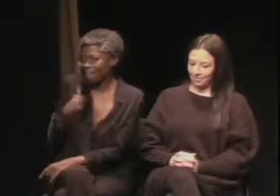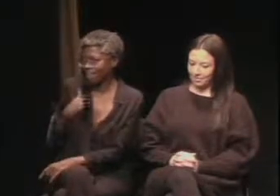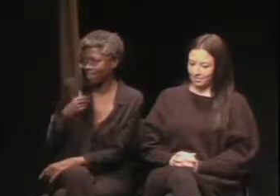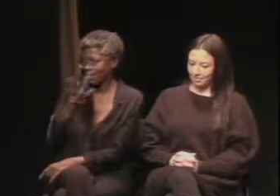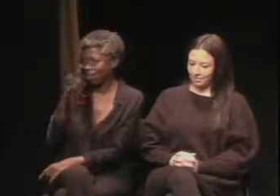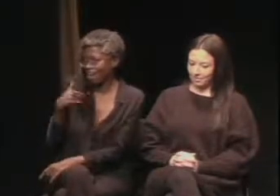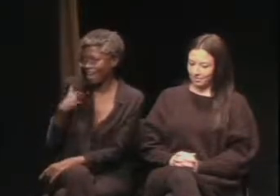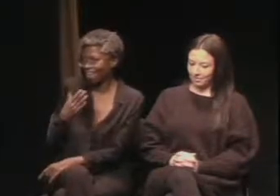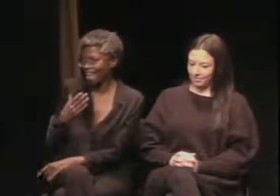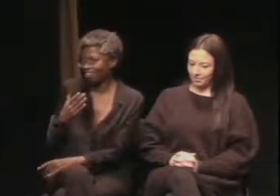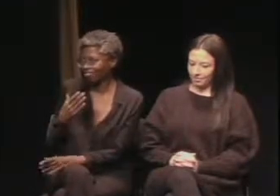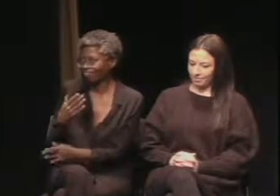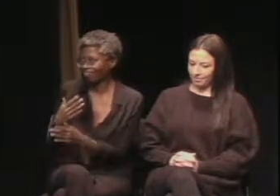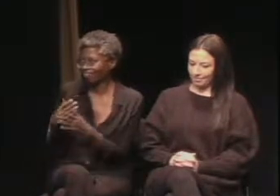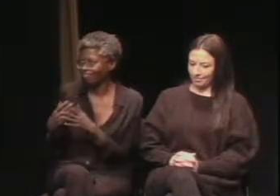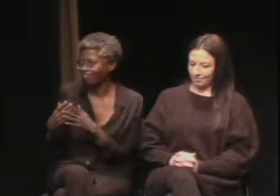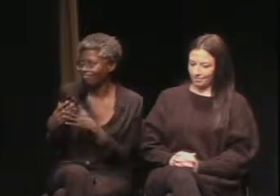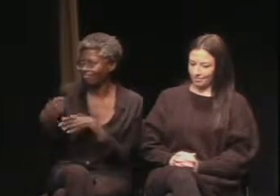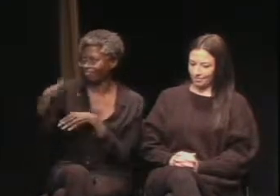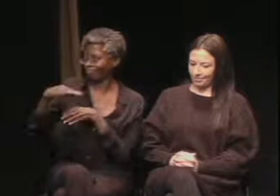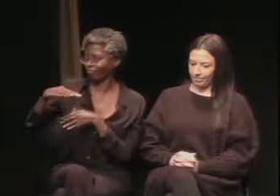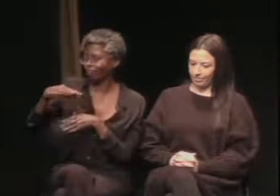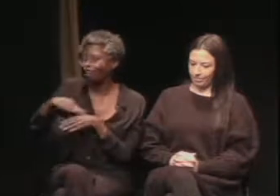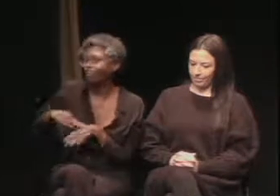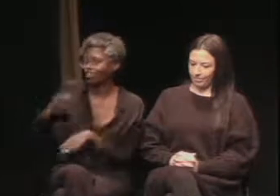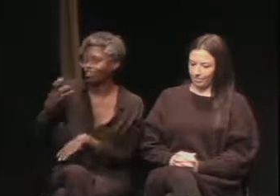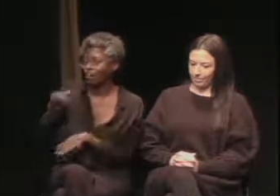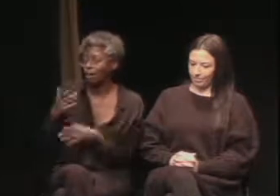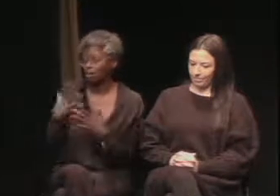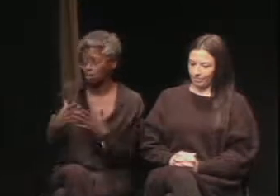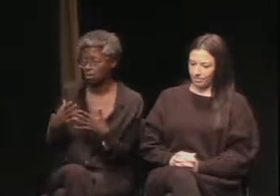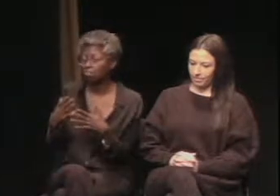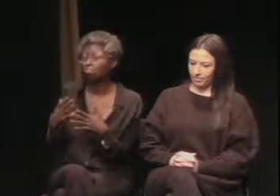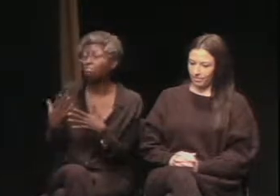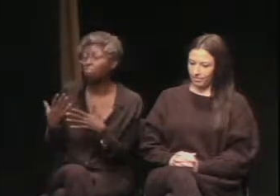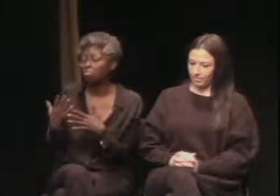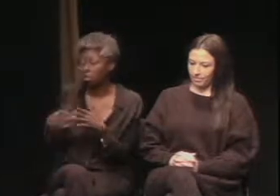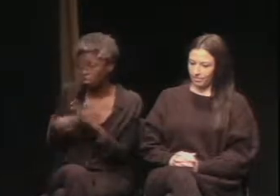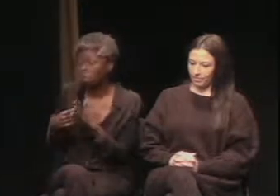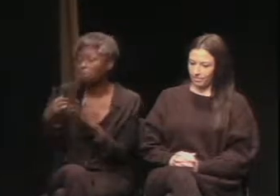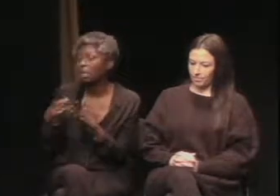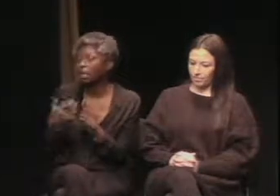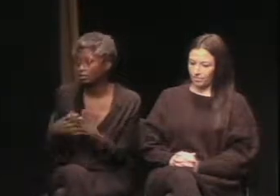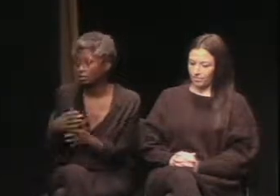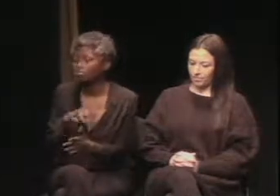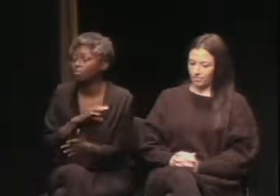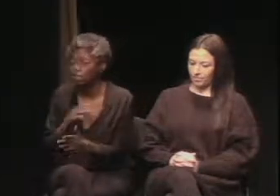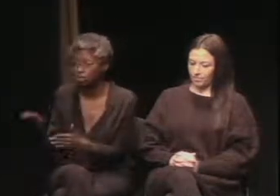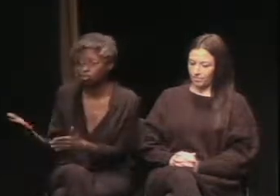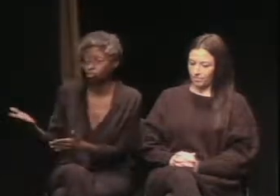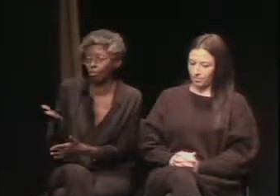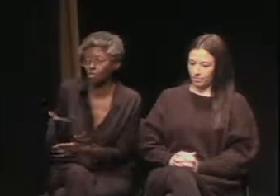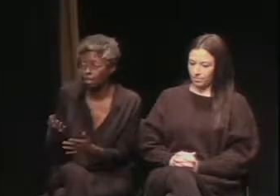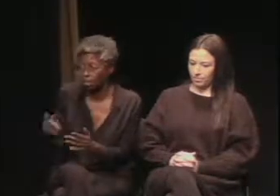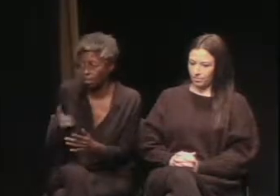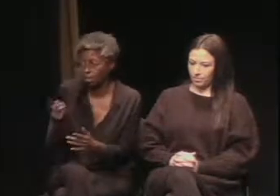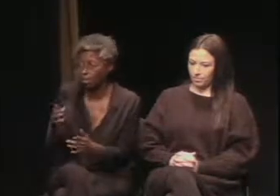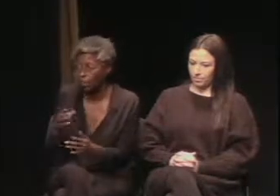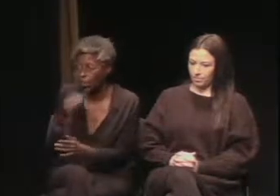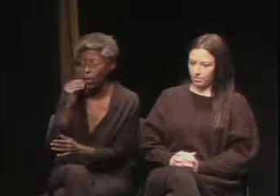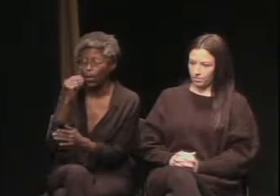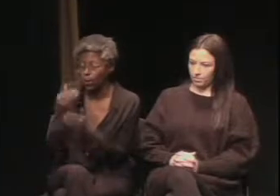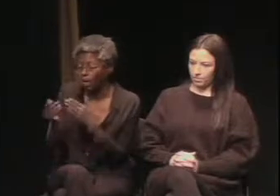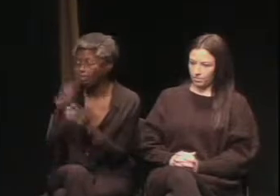We never had that luxury of although we've had to call and engage with police to bring them into our homes and things like that. Right. That's not